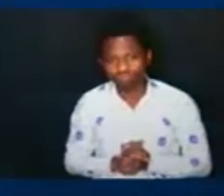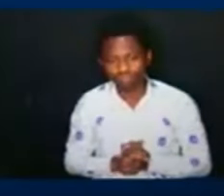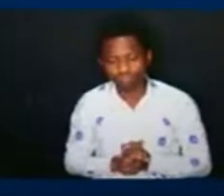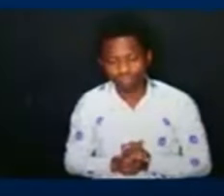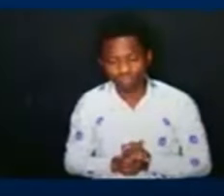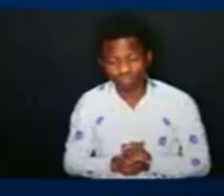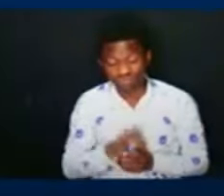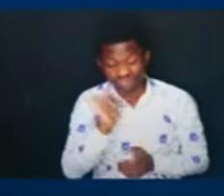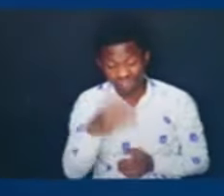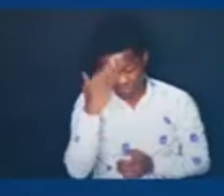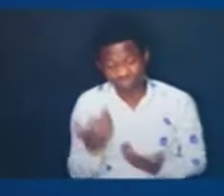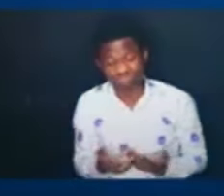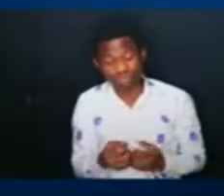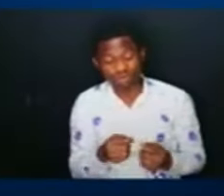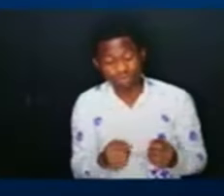That is